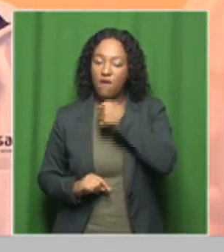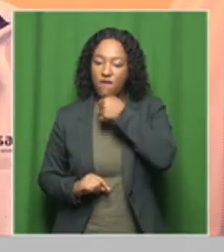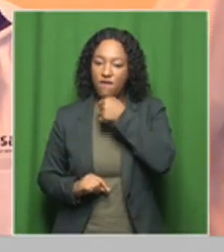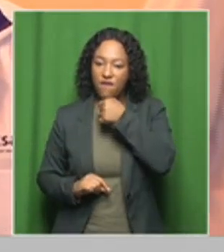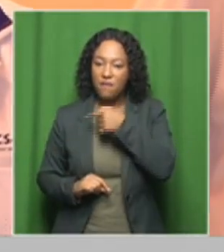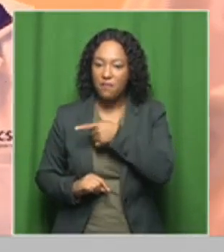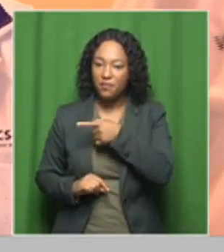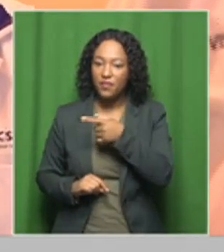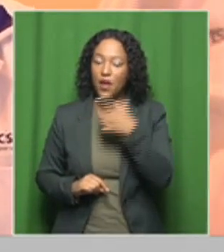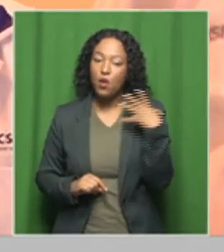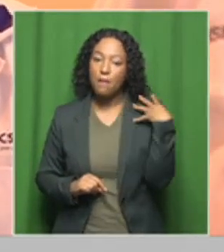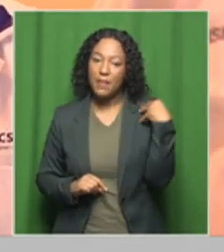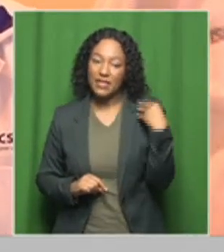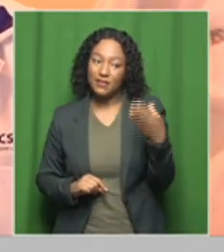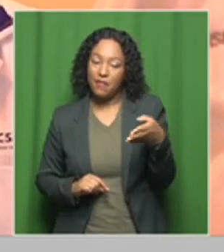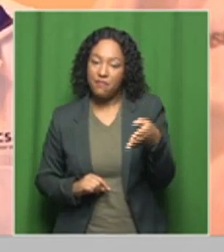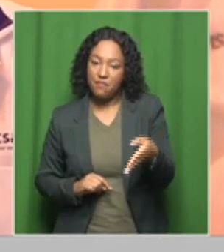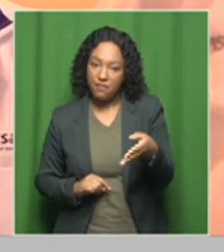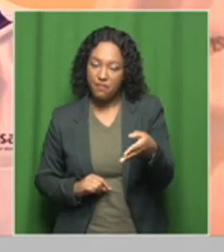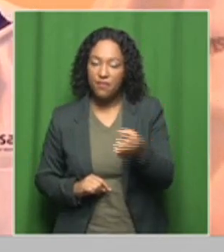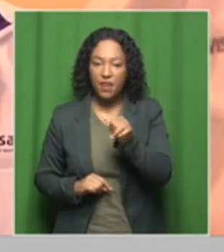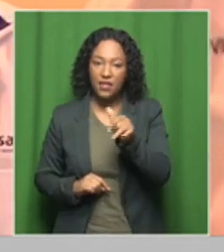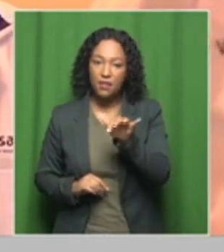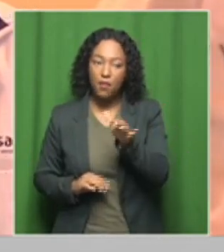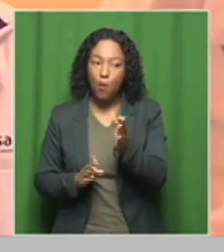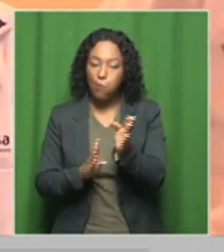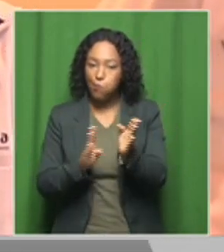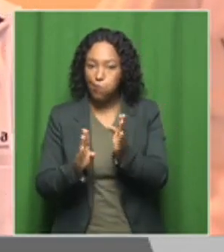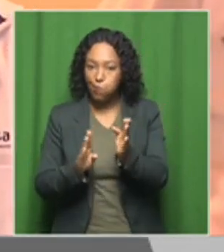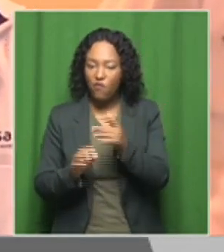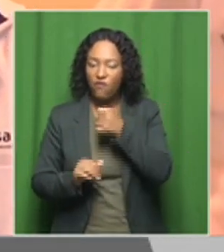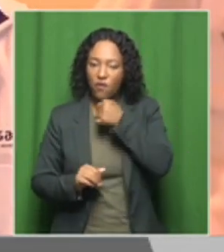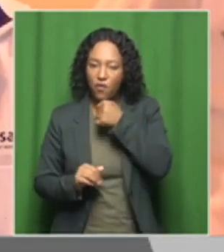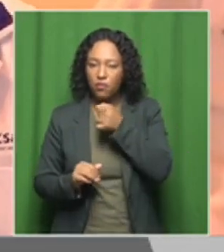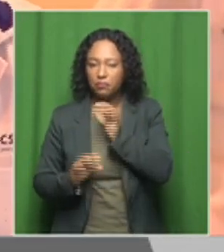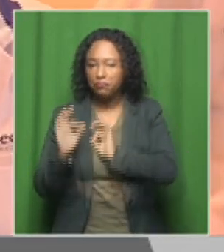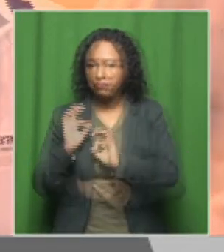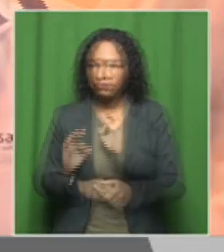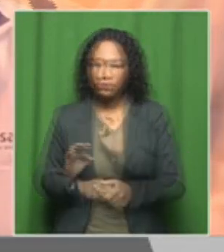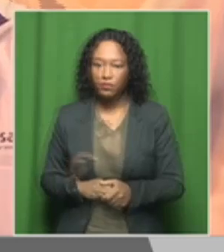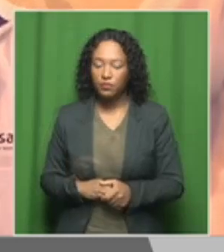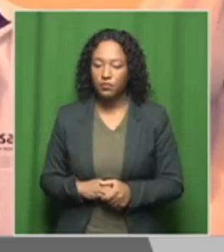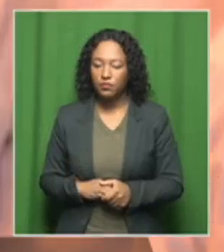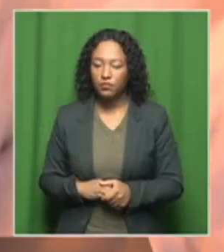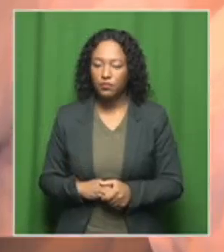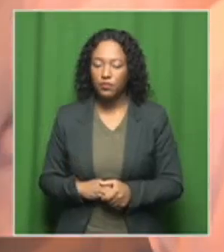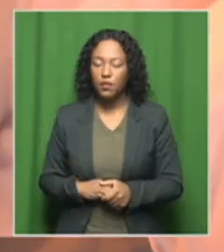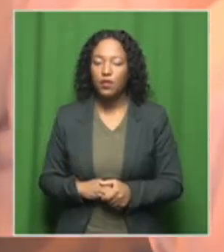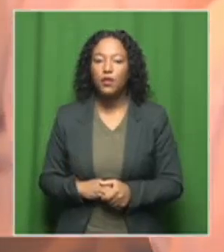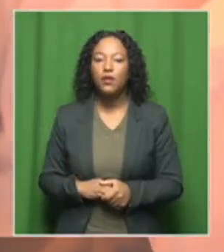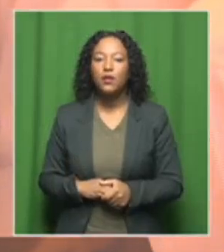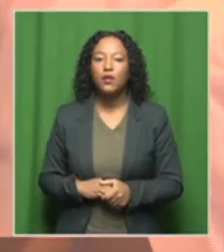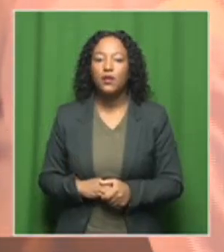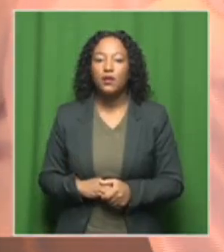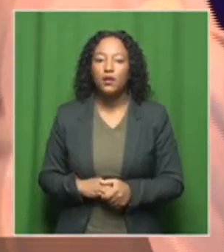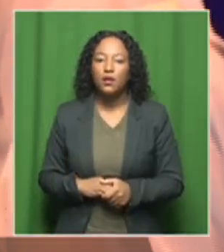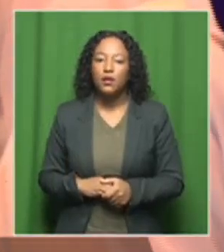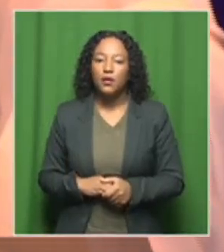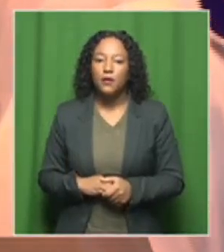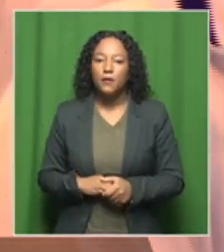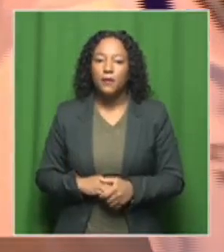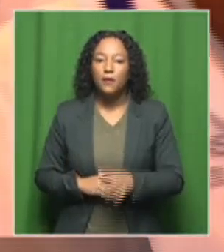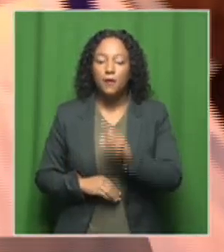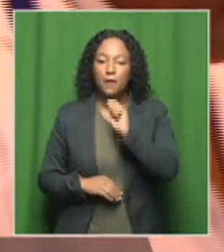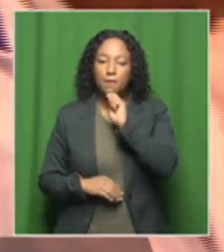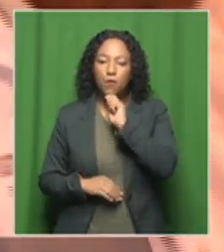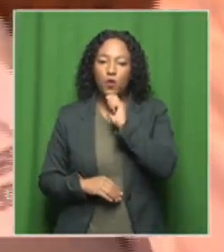with the minister and other guests to talk about this. Katlego, let me hand it over to you. Good morning. A very good morning to you, Leon, and to our viewers